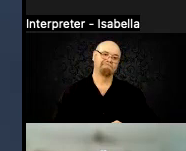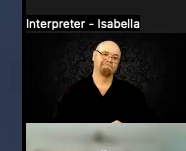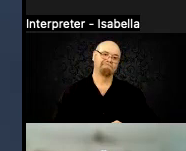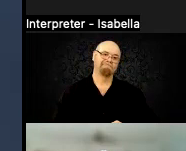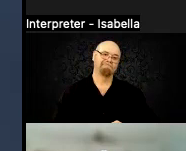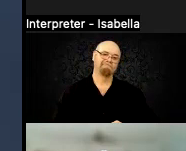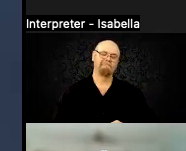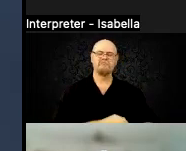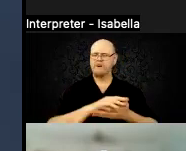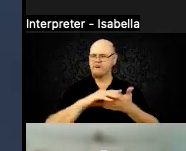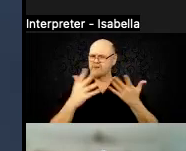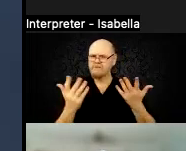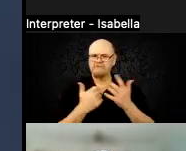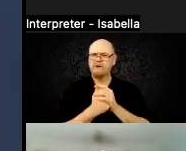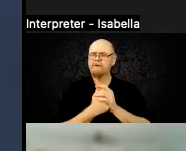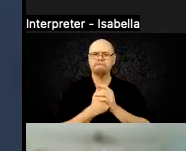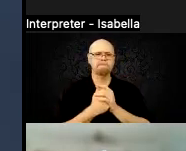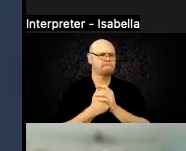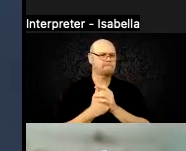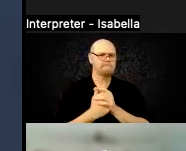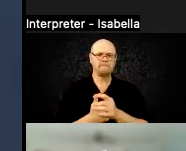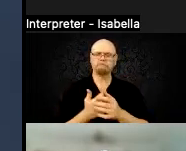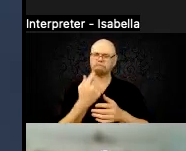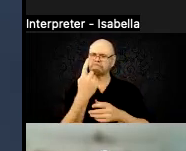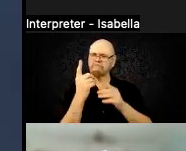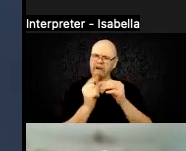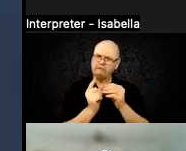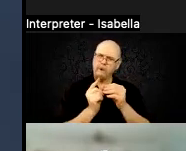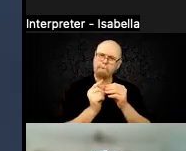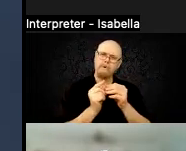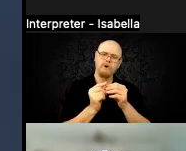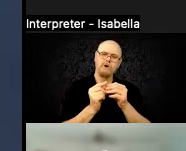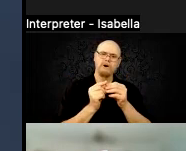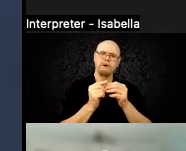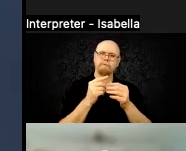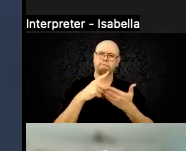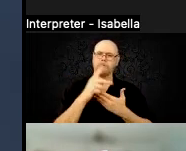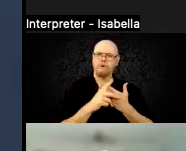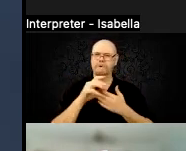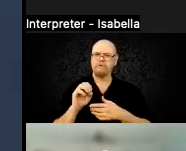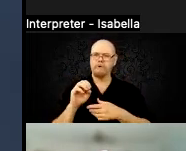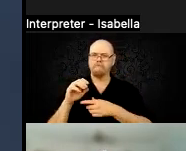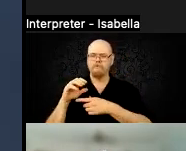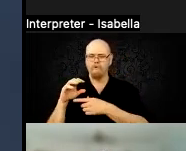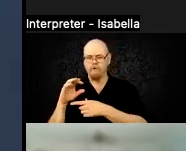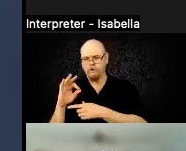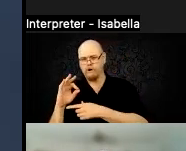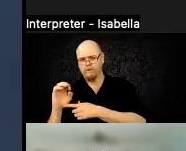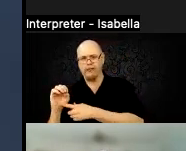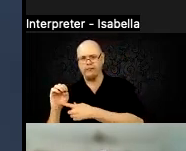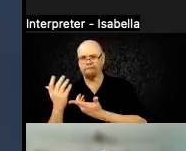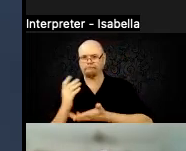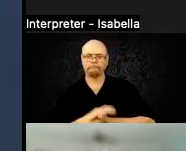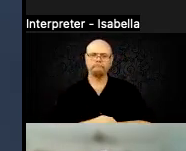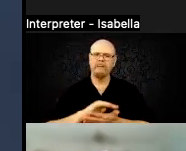And then we wanted to just highlight one other program at Equip for Equality called New Leaf Illinois. And so this is a project that's